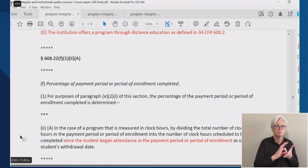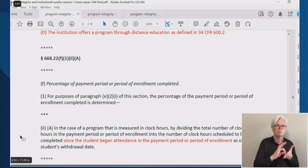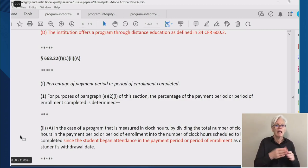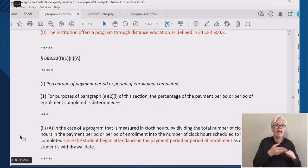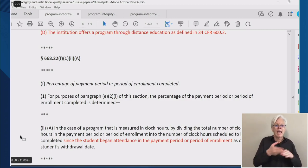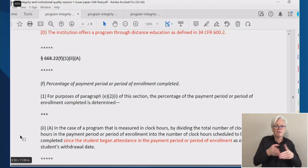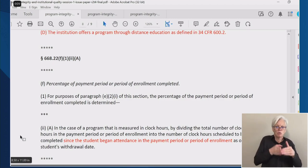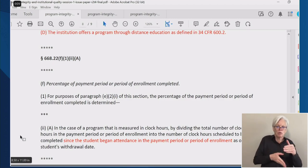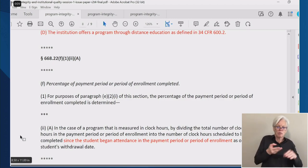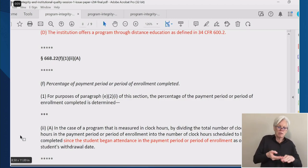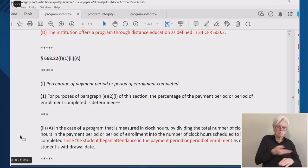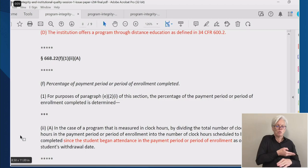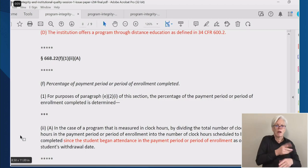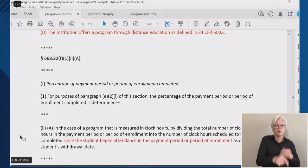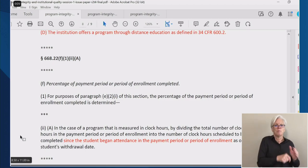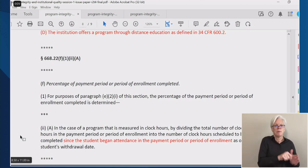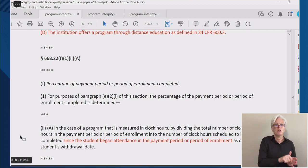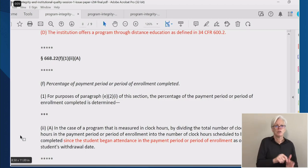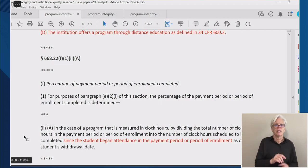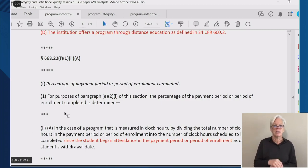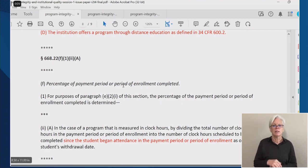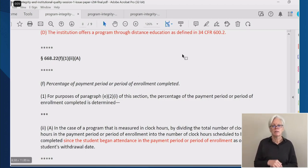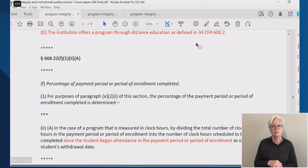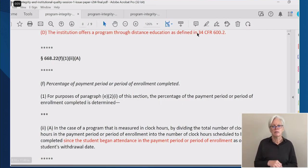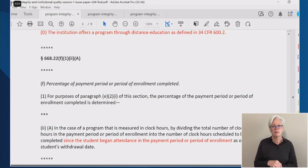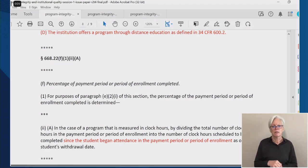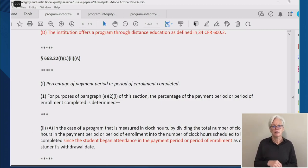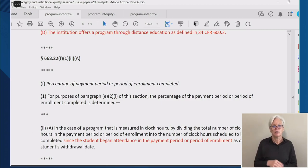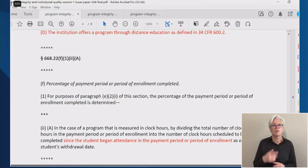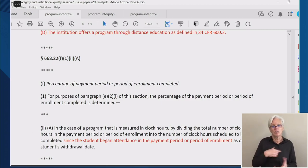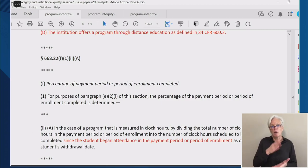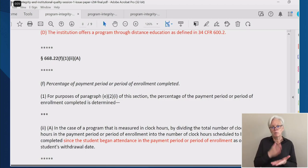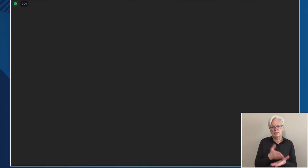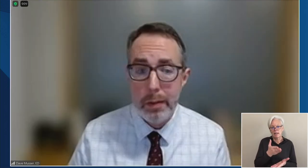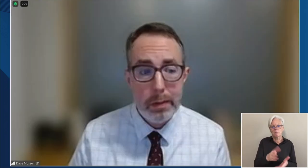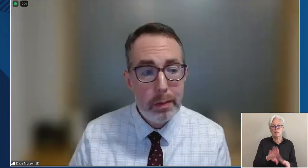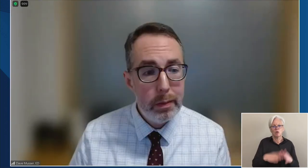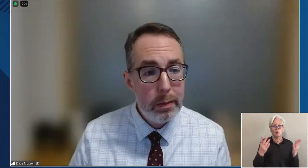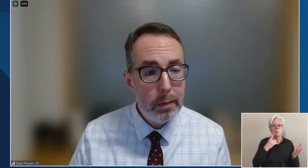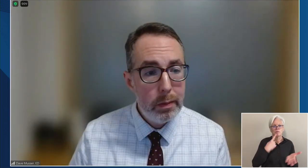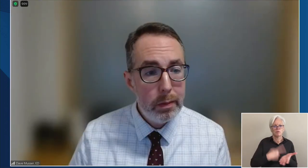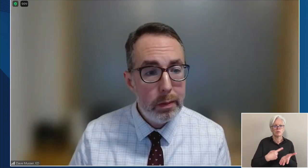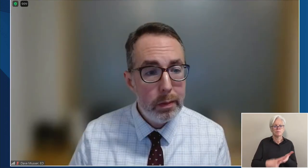the prior period. And I will stop there and open it up for debate.